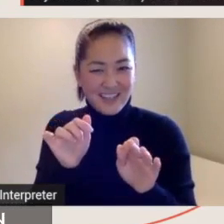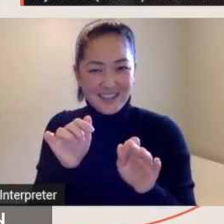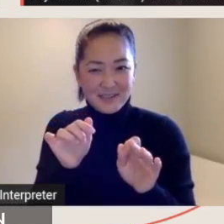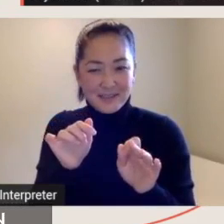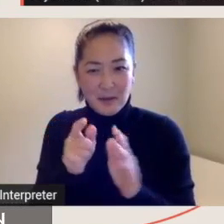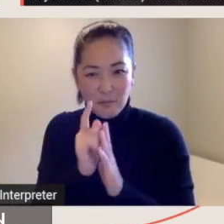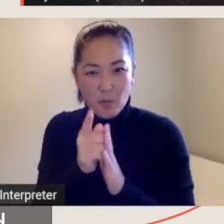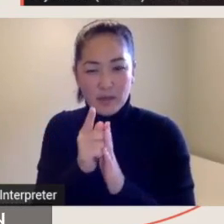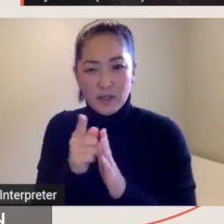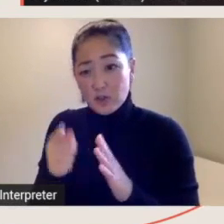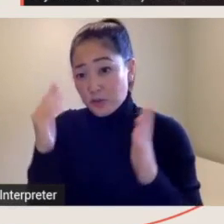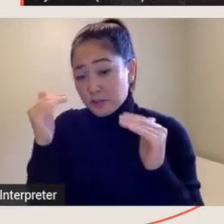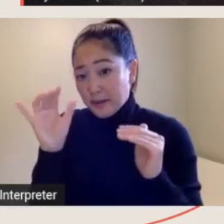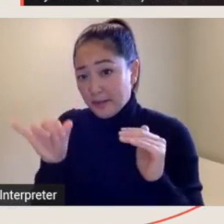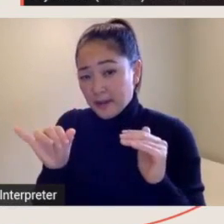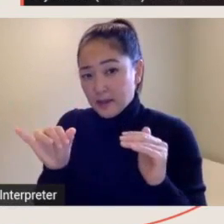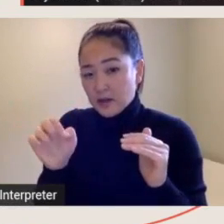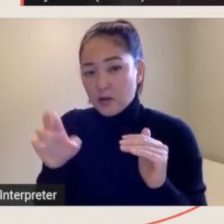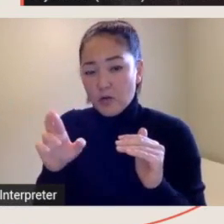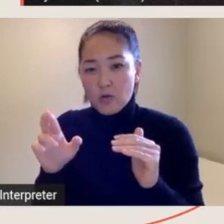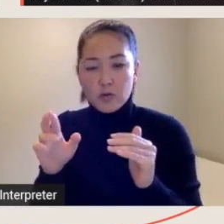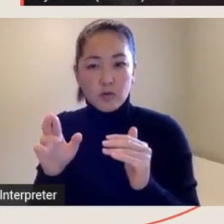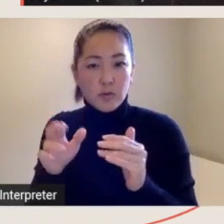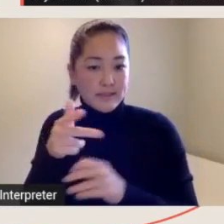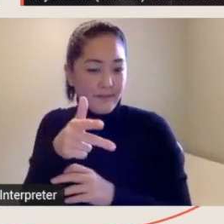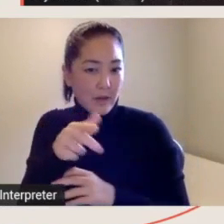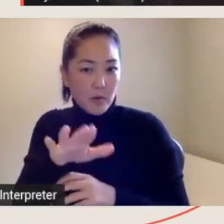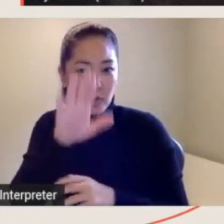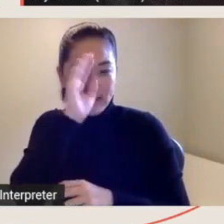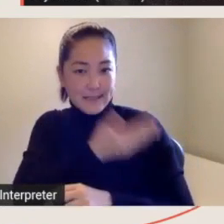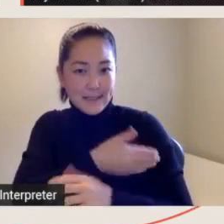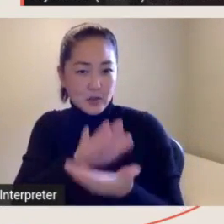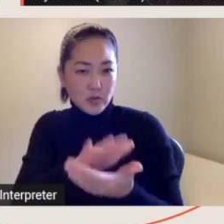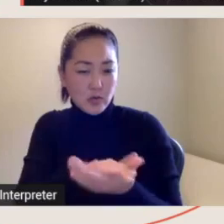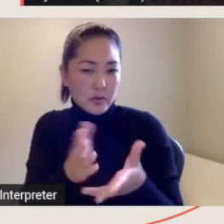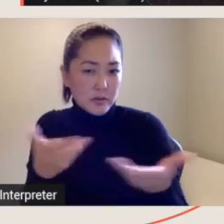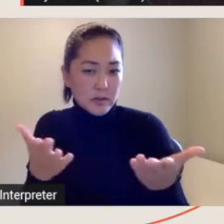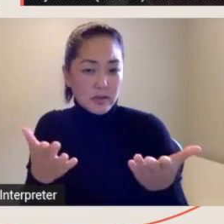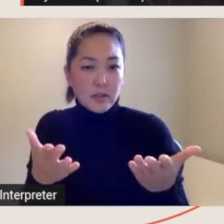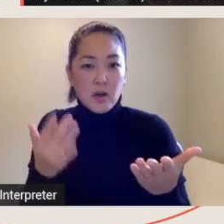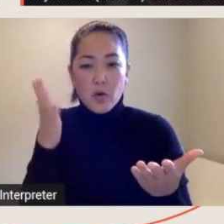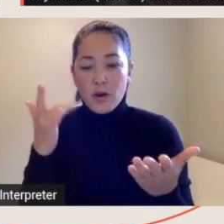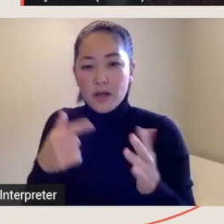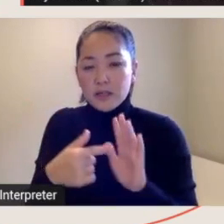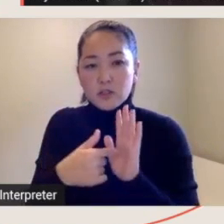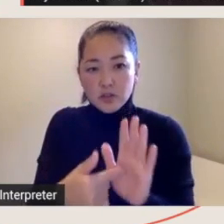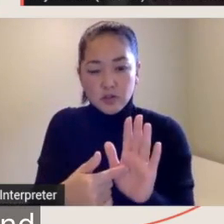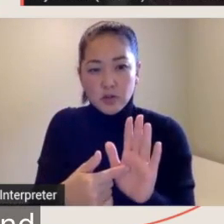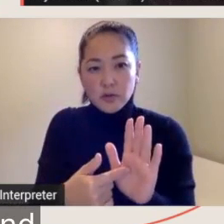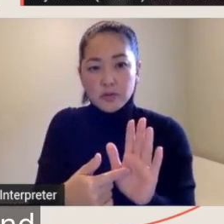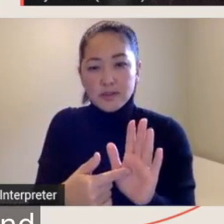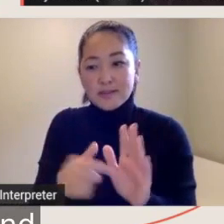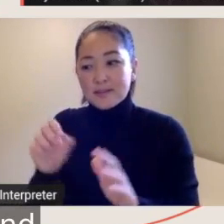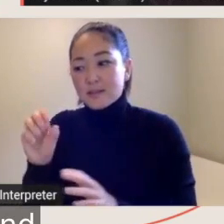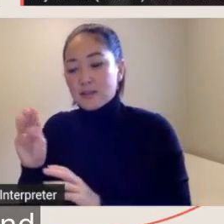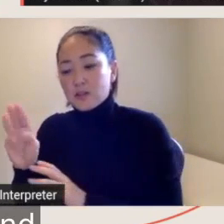kind of what you expected when, you know, was it just to film her son in school and sort of show this? Because it just shows that distance between, you know,